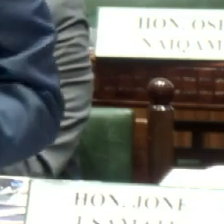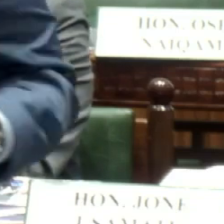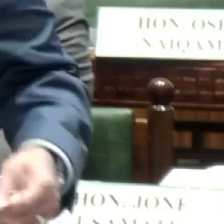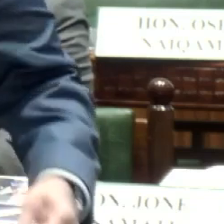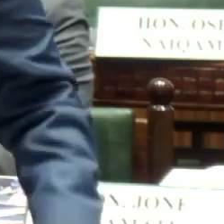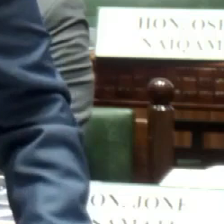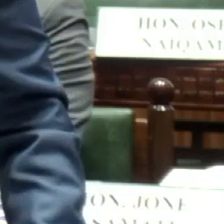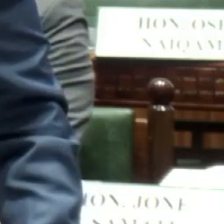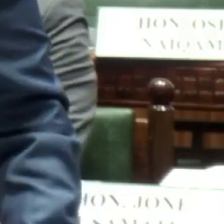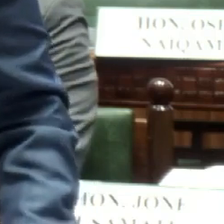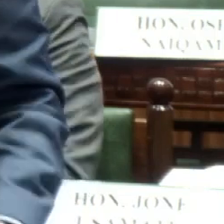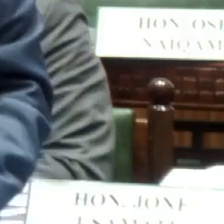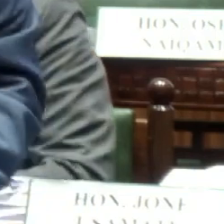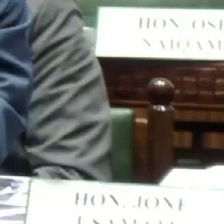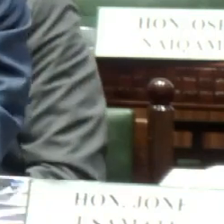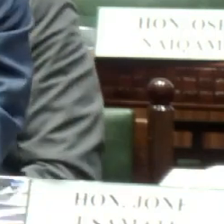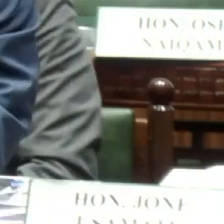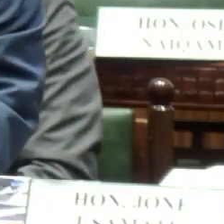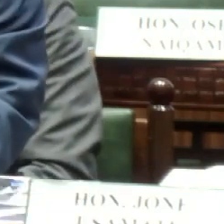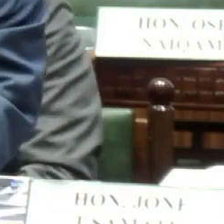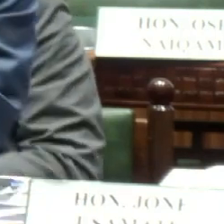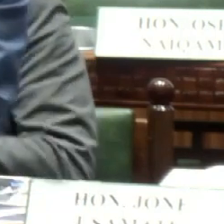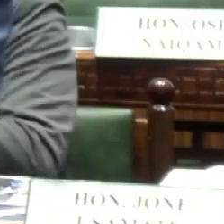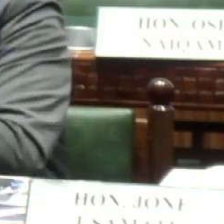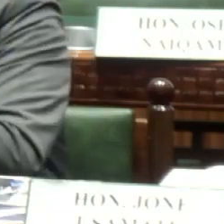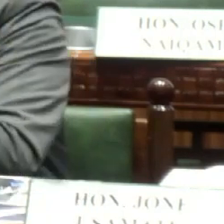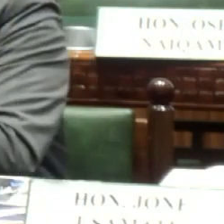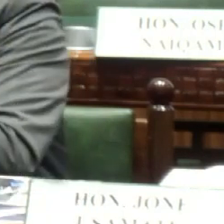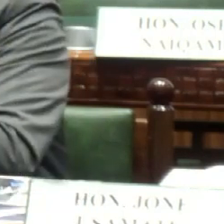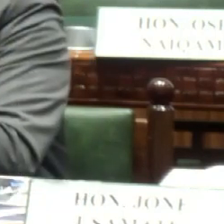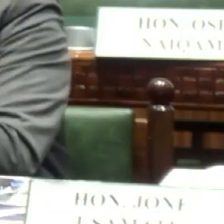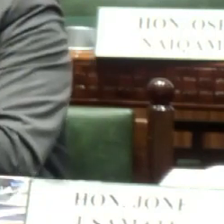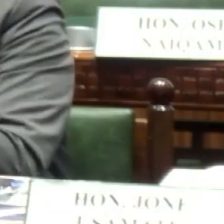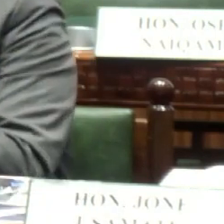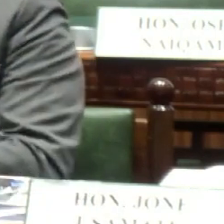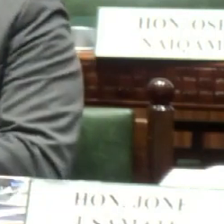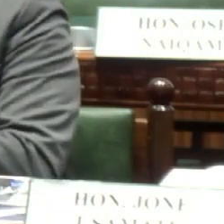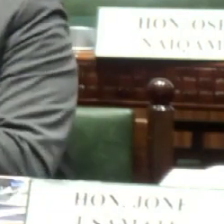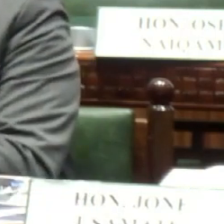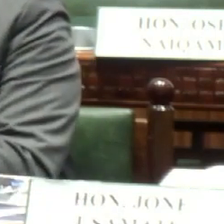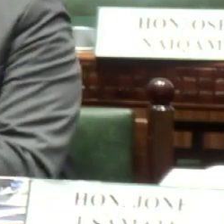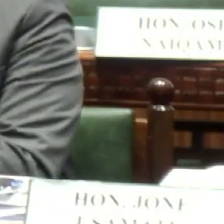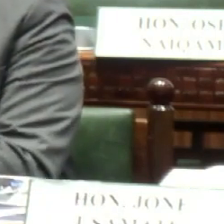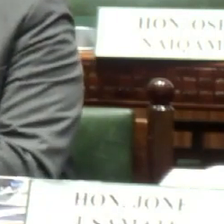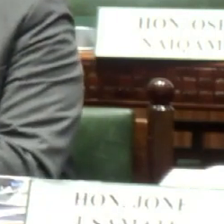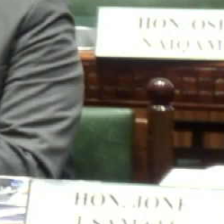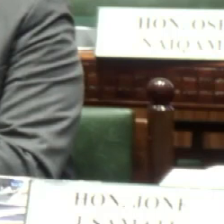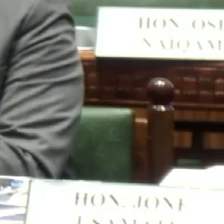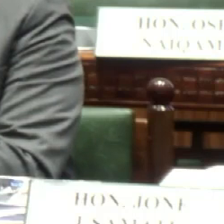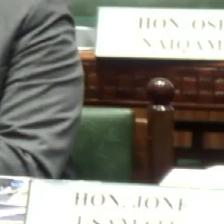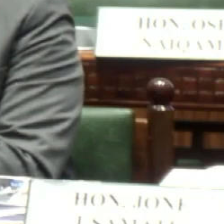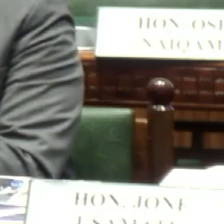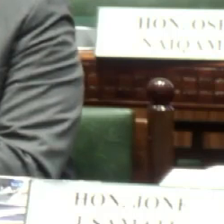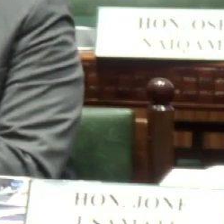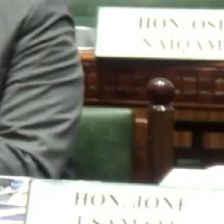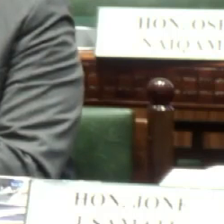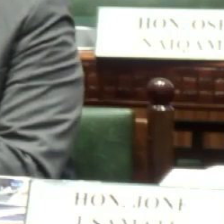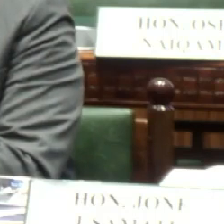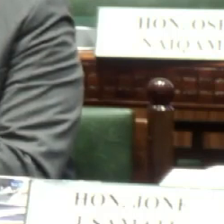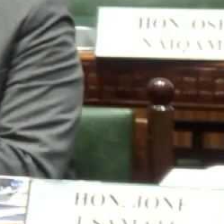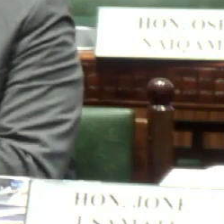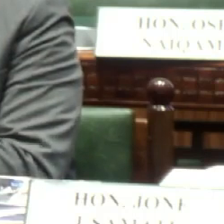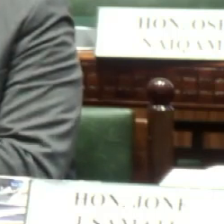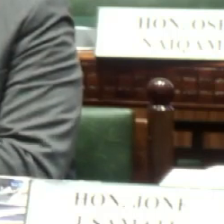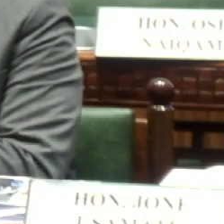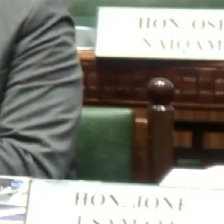already open to travellers from Kiribati, Tonga, and Tuvalu into Fiji. Our growing film and television industry is